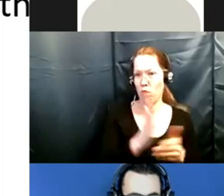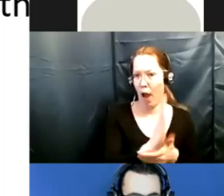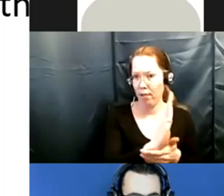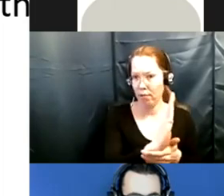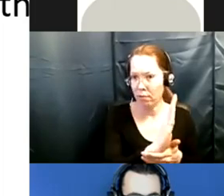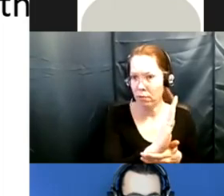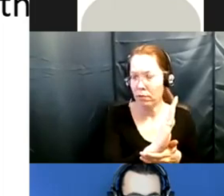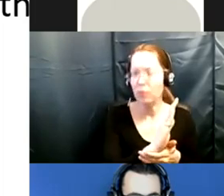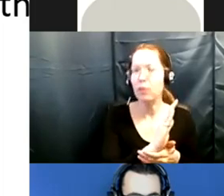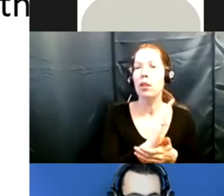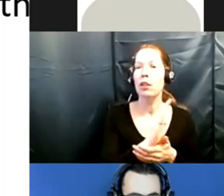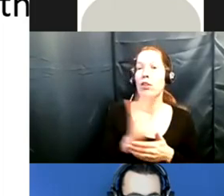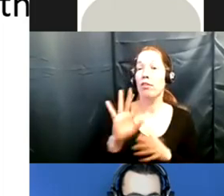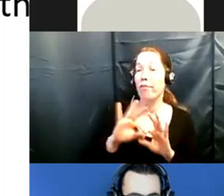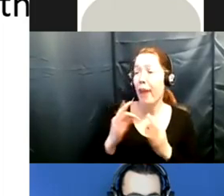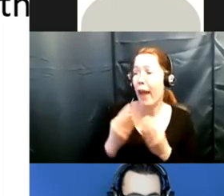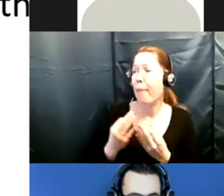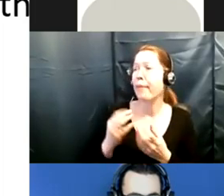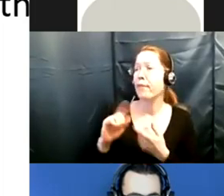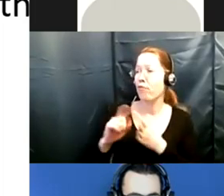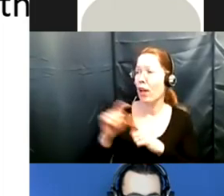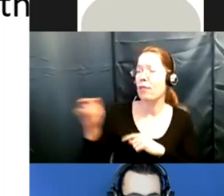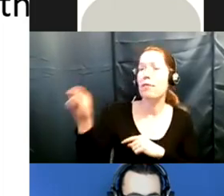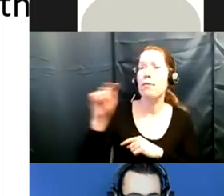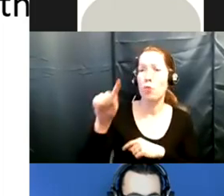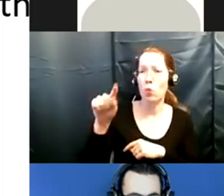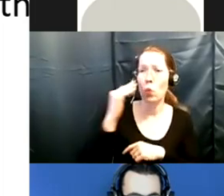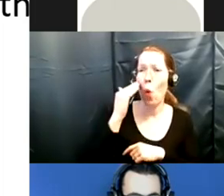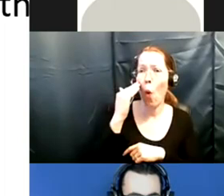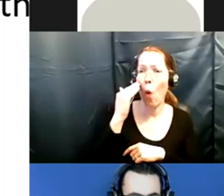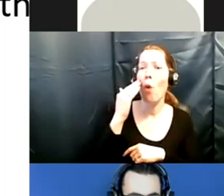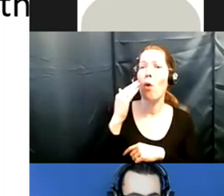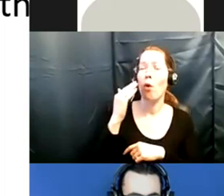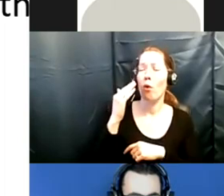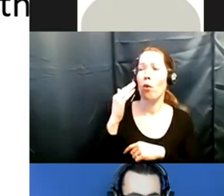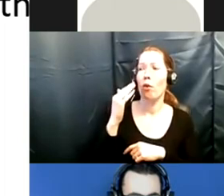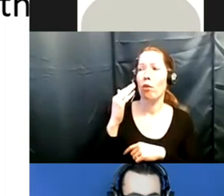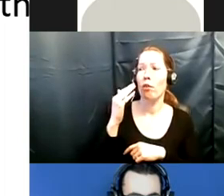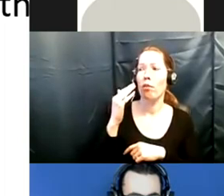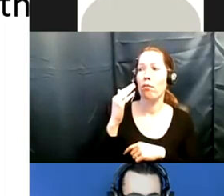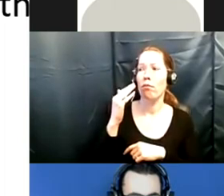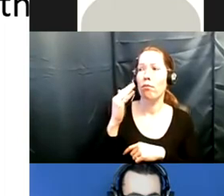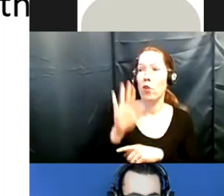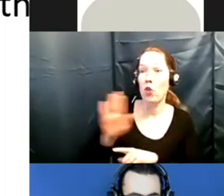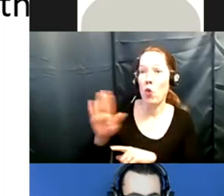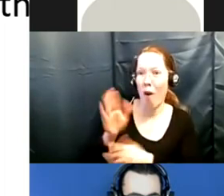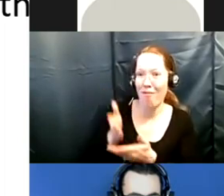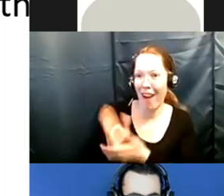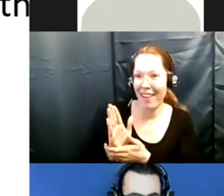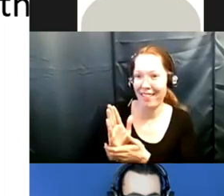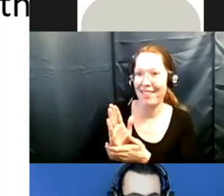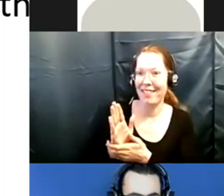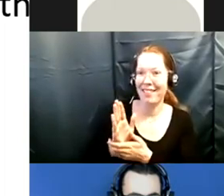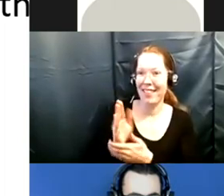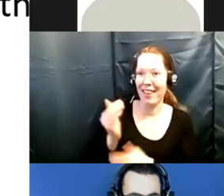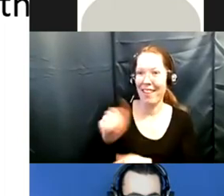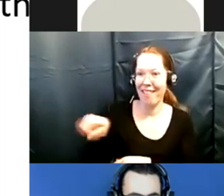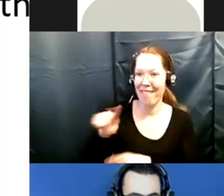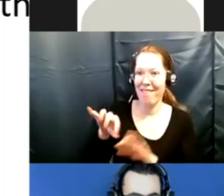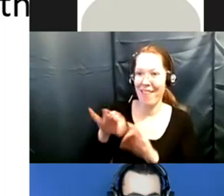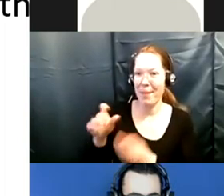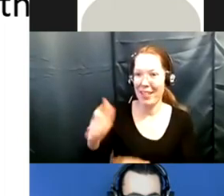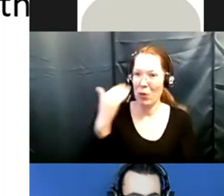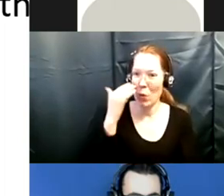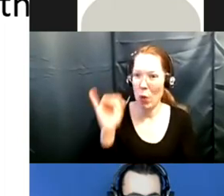other friends know the right that you have, because when this